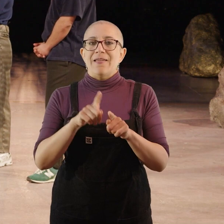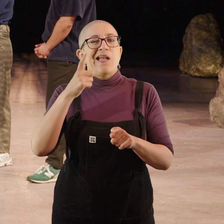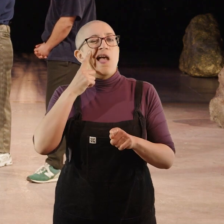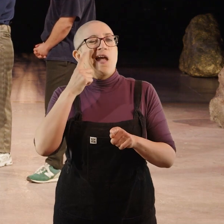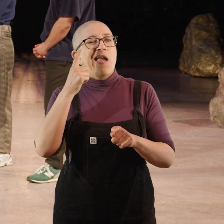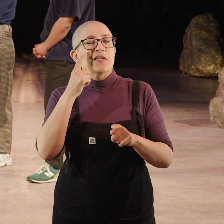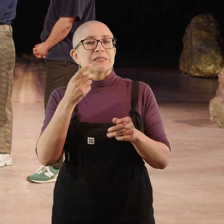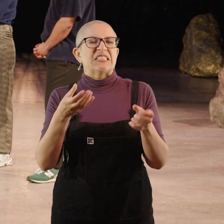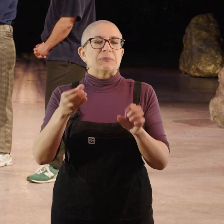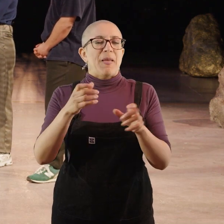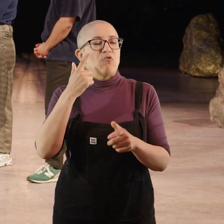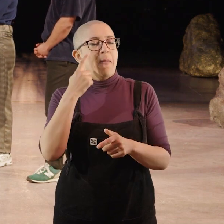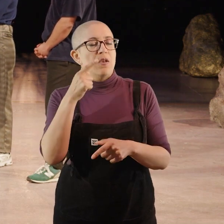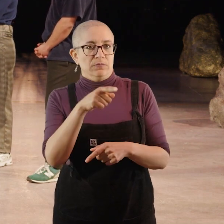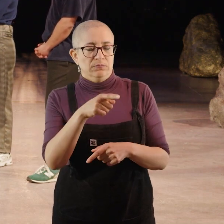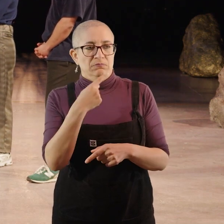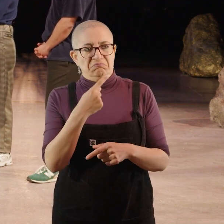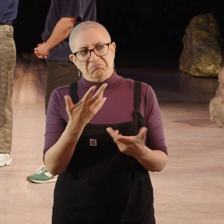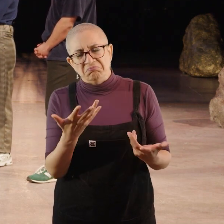guess, to say, well, how do those